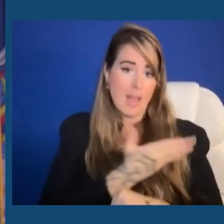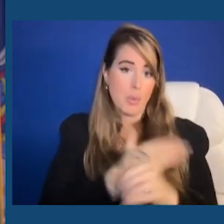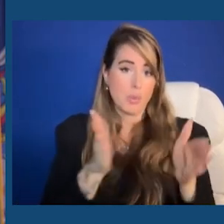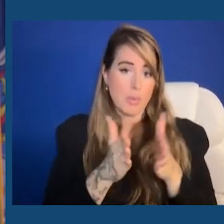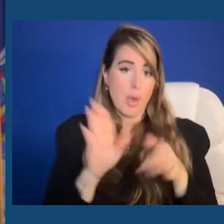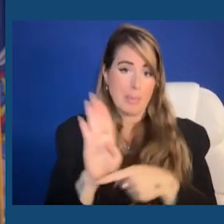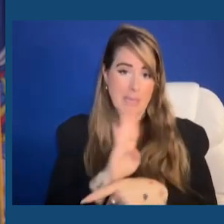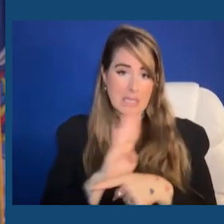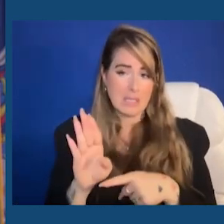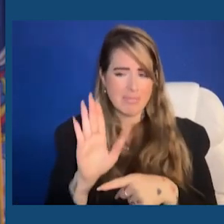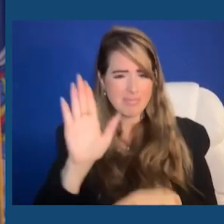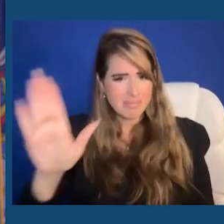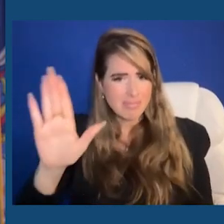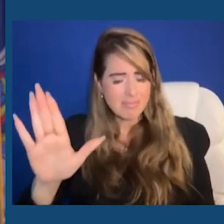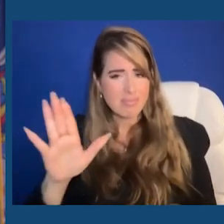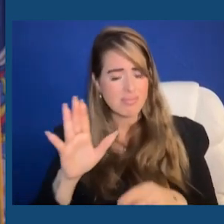businesses,